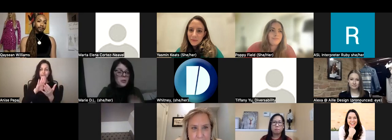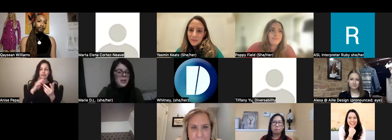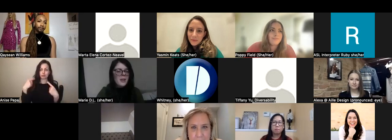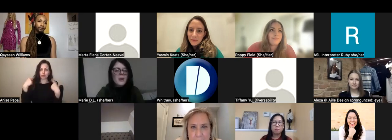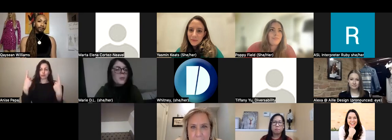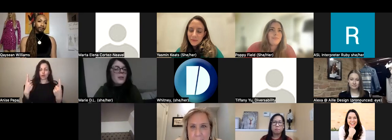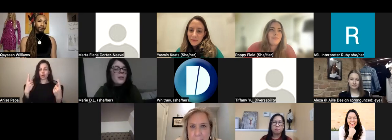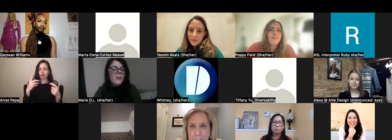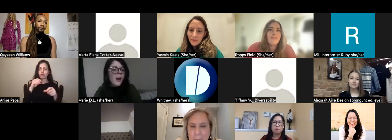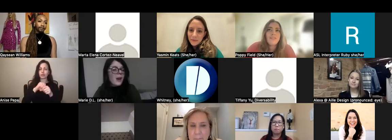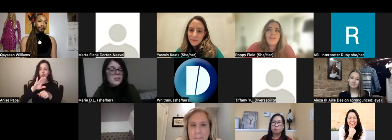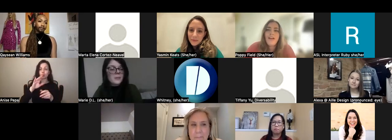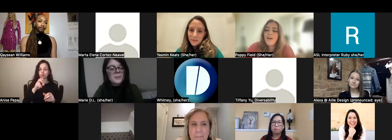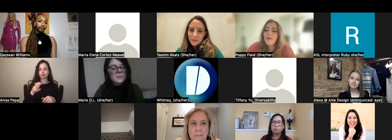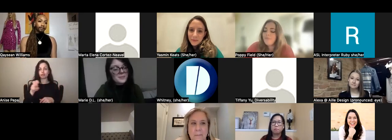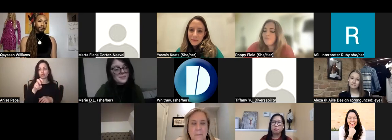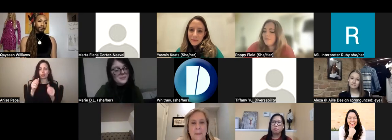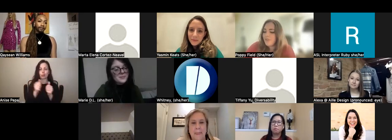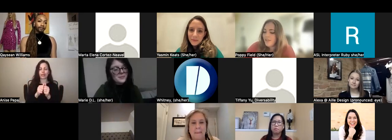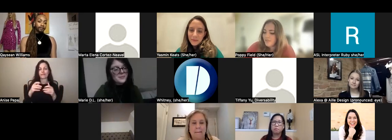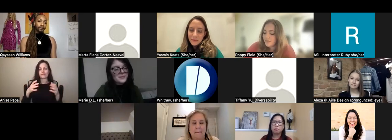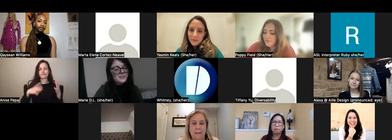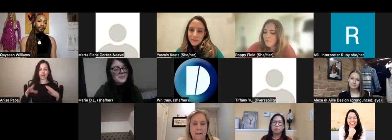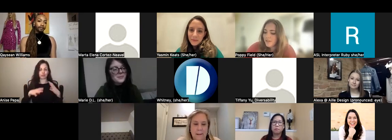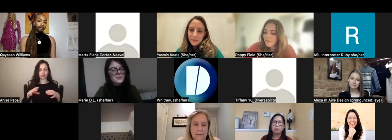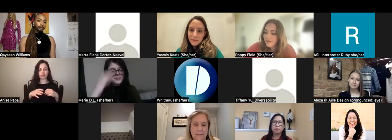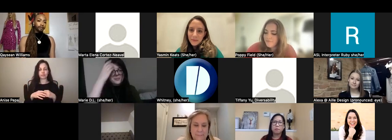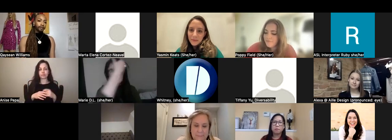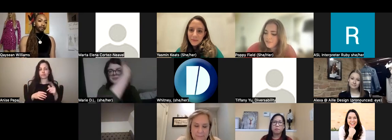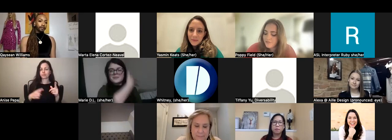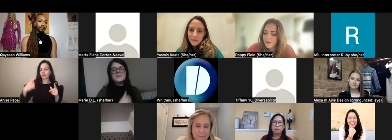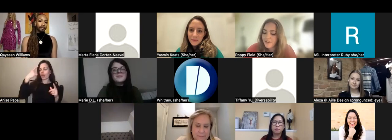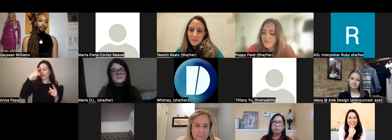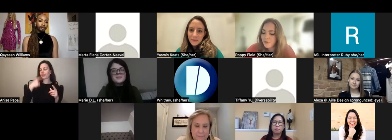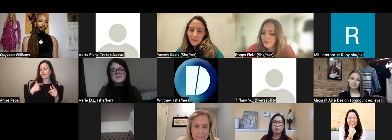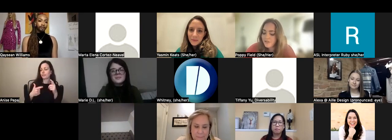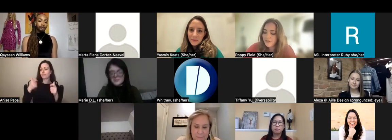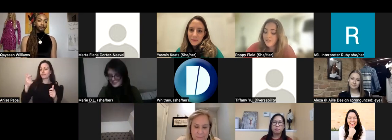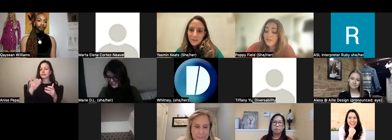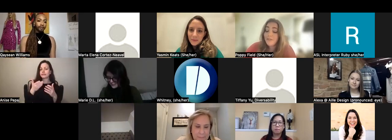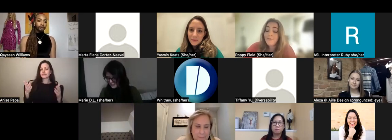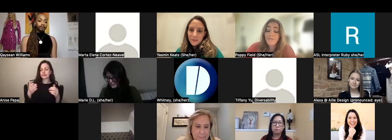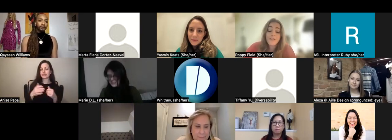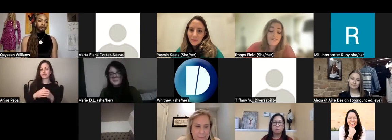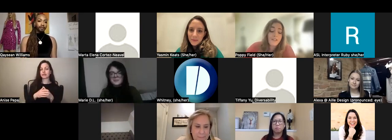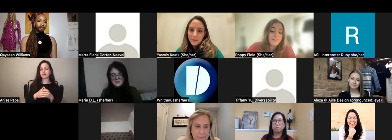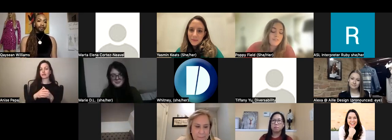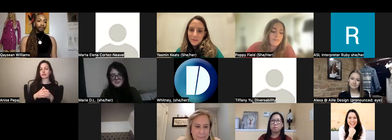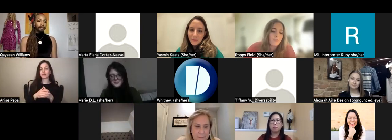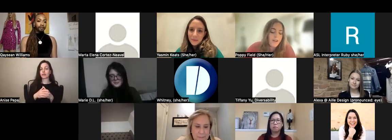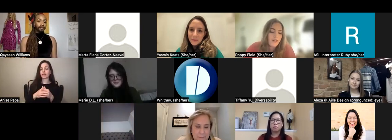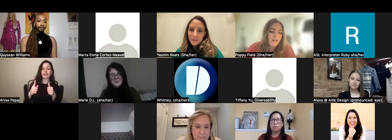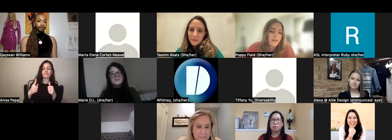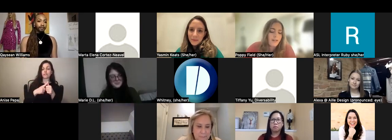journey with fashion. I think the biggest thing I've faced so far is probably the first